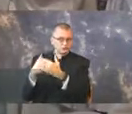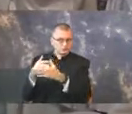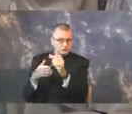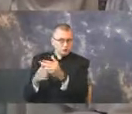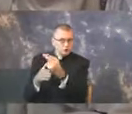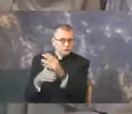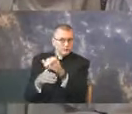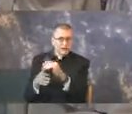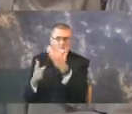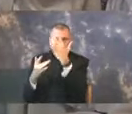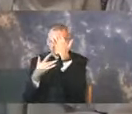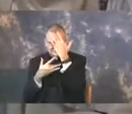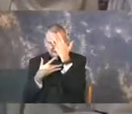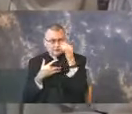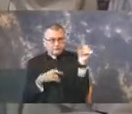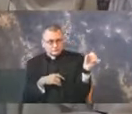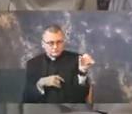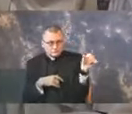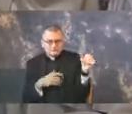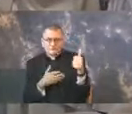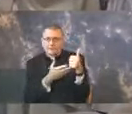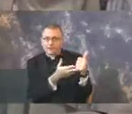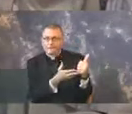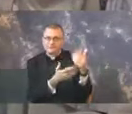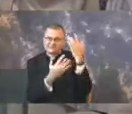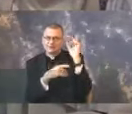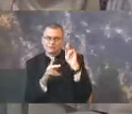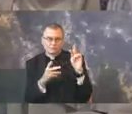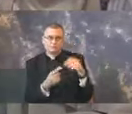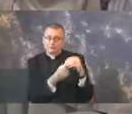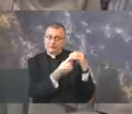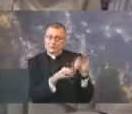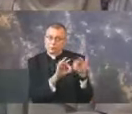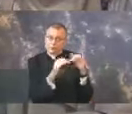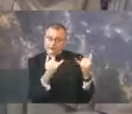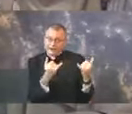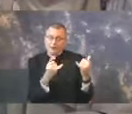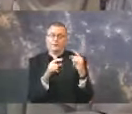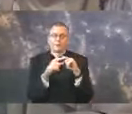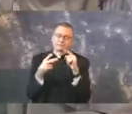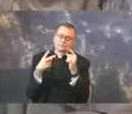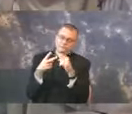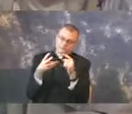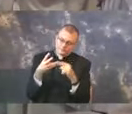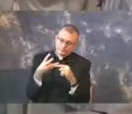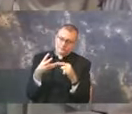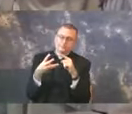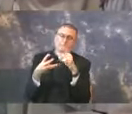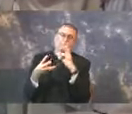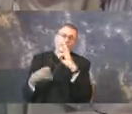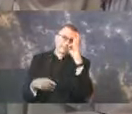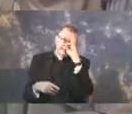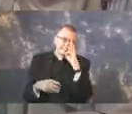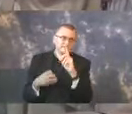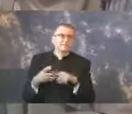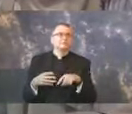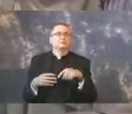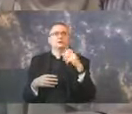having a particular importance now, but all of the others, because there will be baptisms, there will be